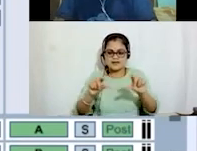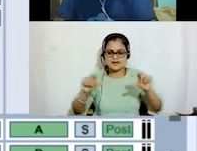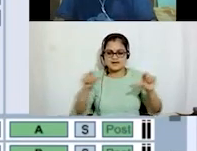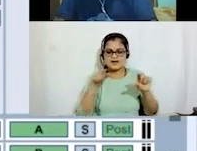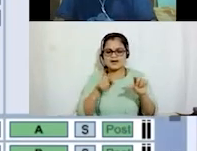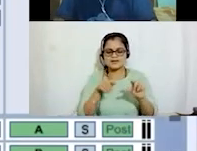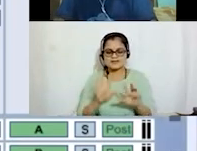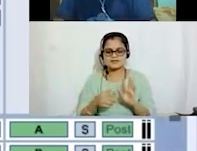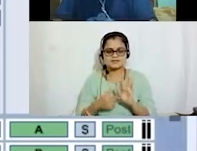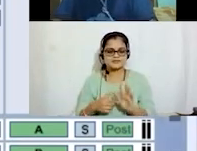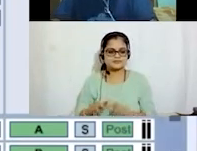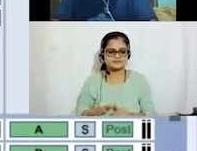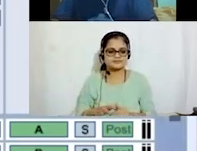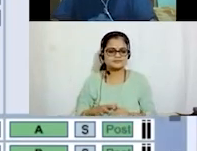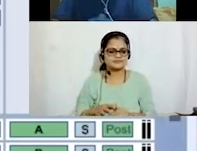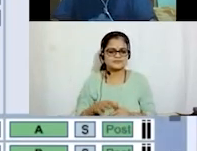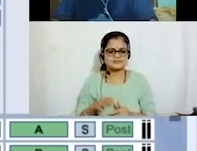I